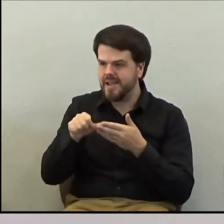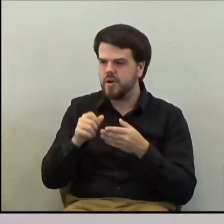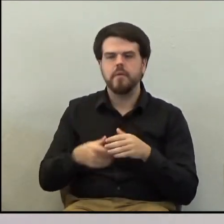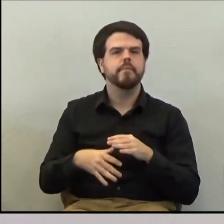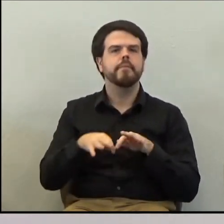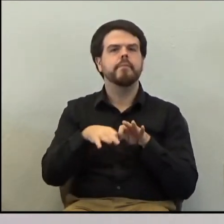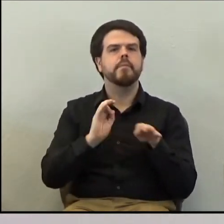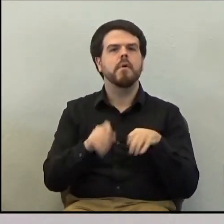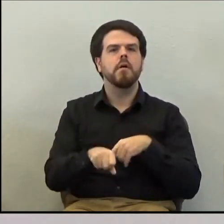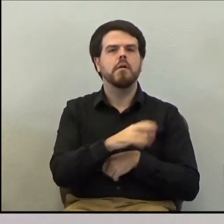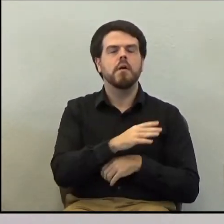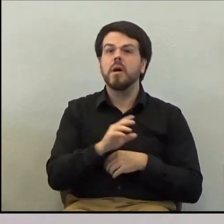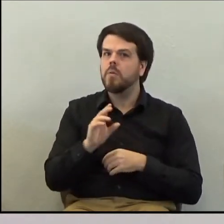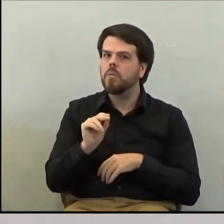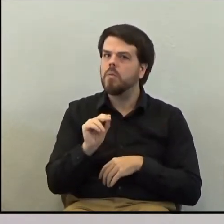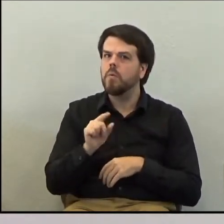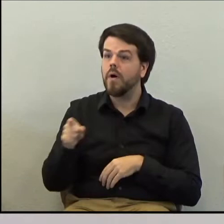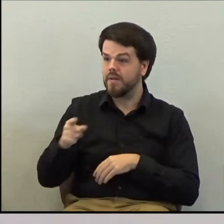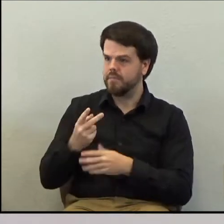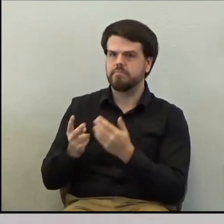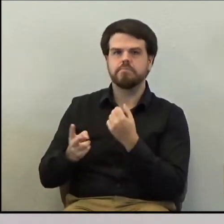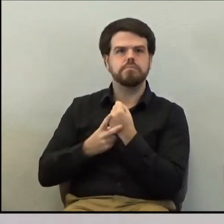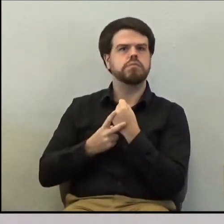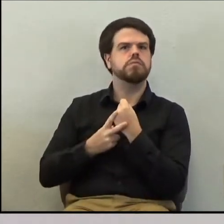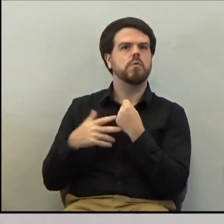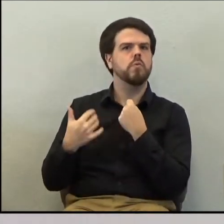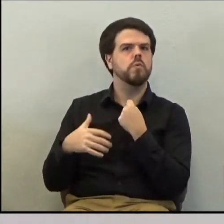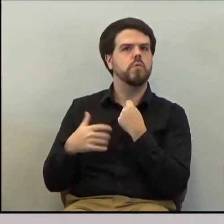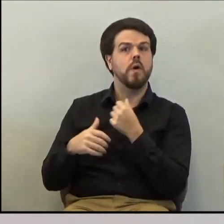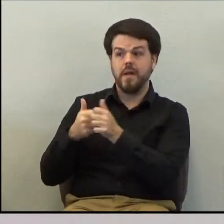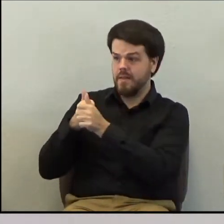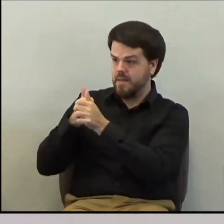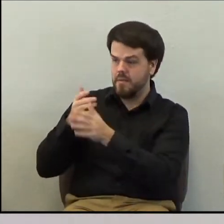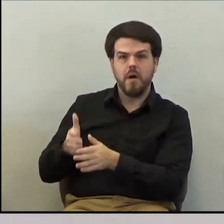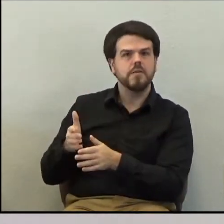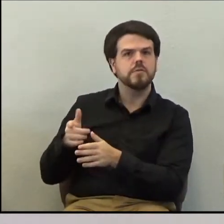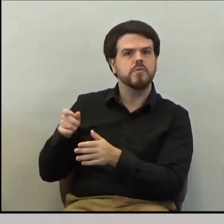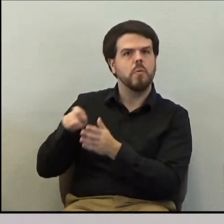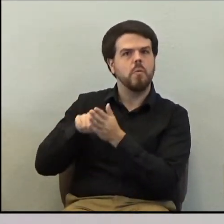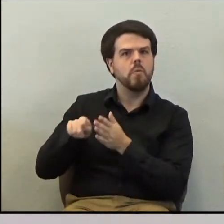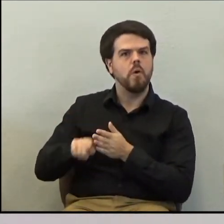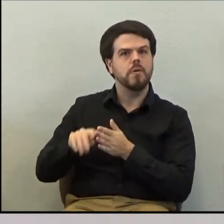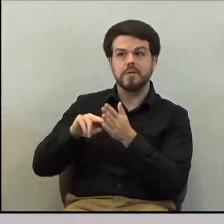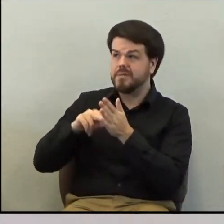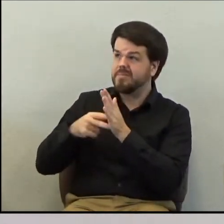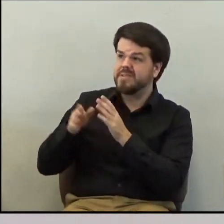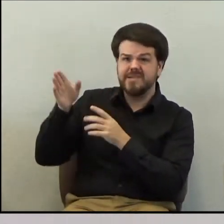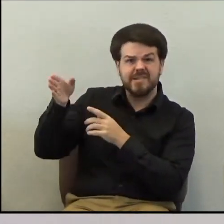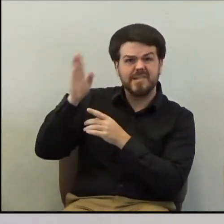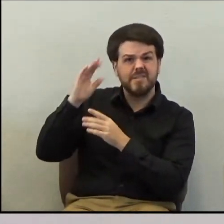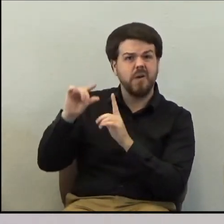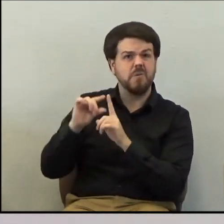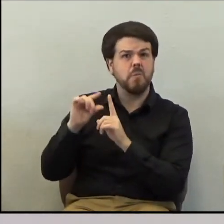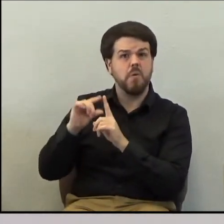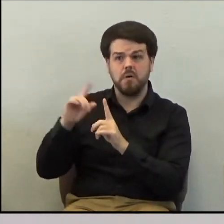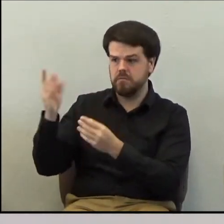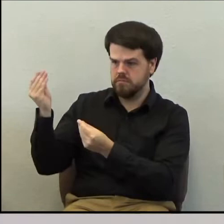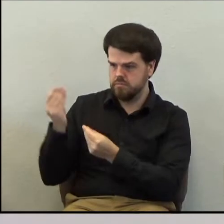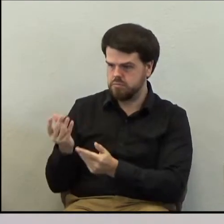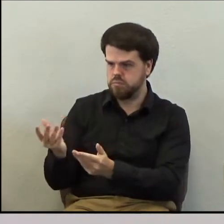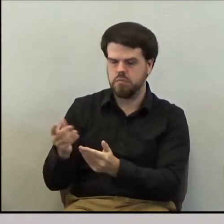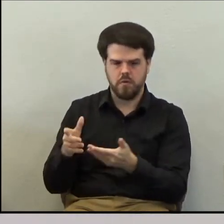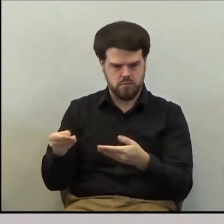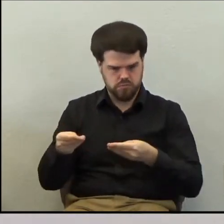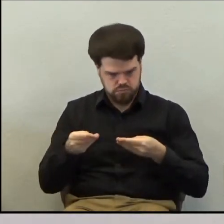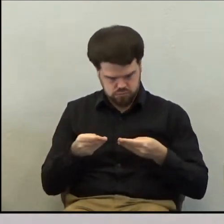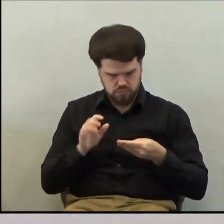is instruction from the apostle. This is God speaking to us because it's from an apostle. We need to keep this. We need to study it. We need to learn all that's in